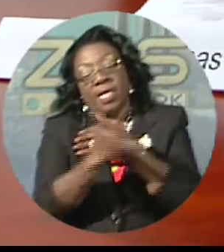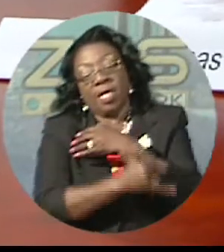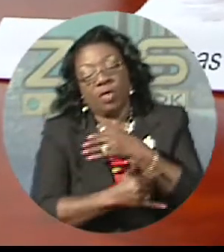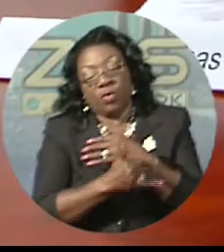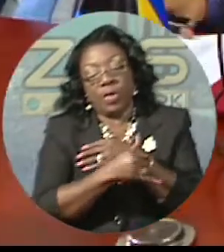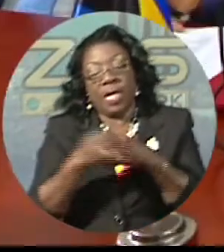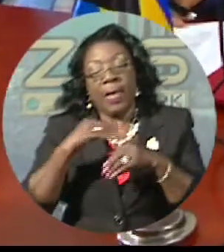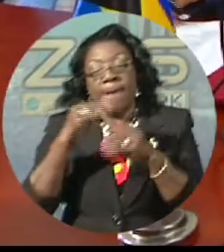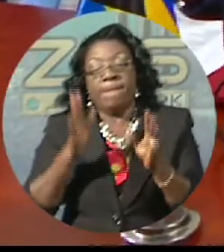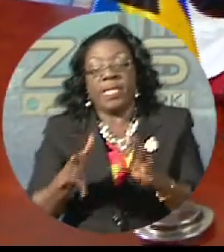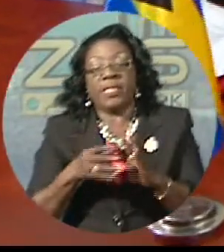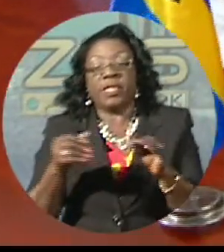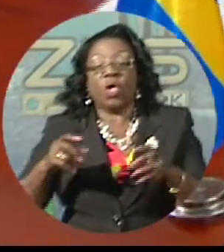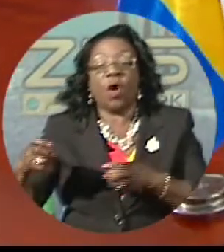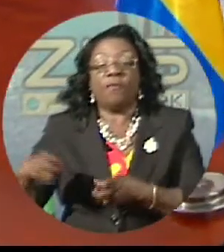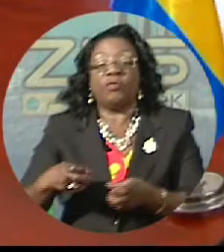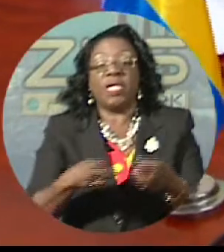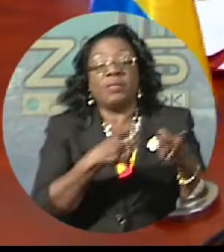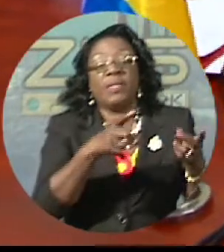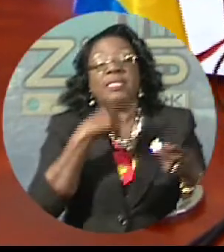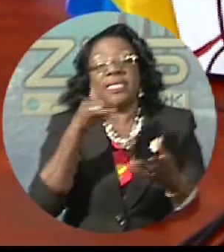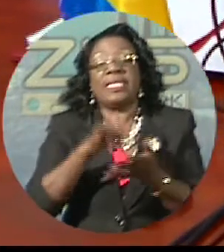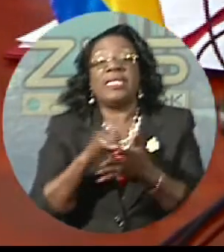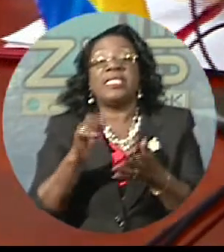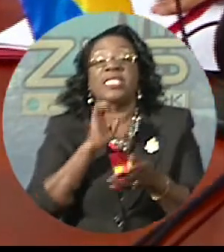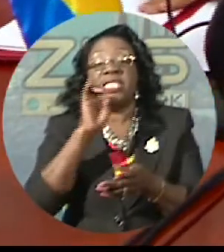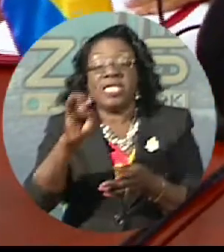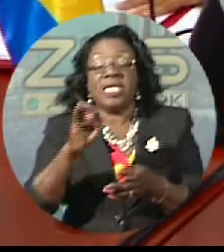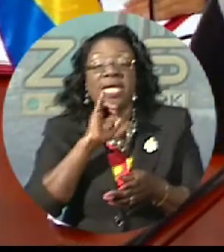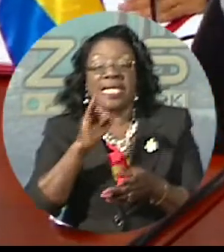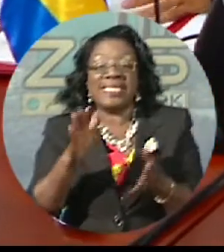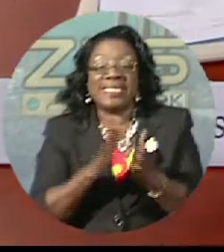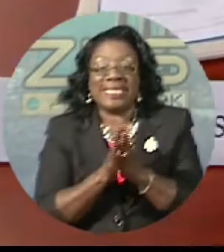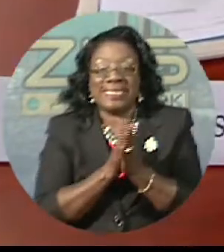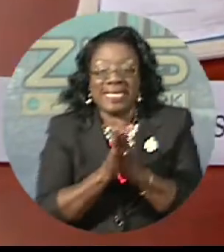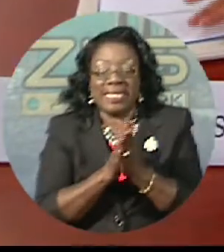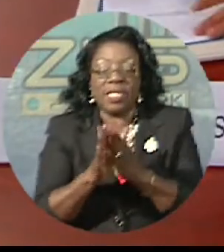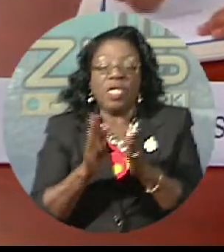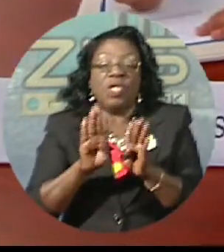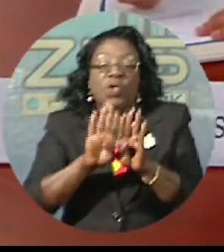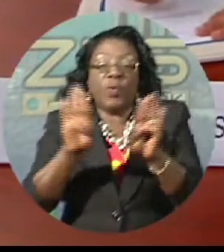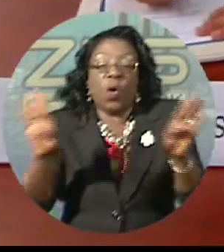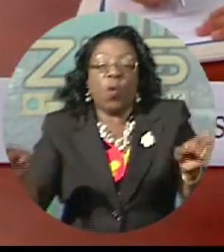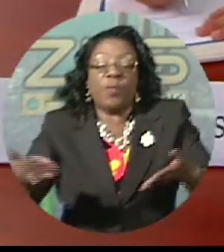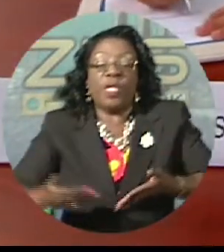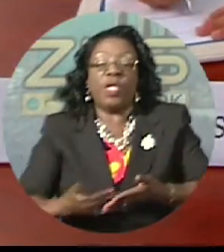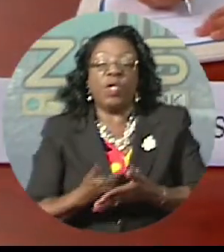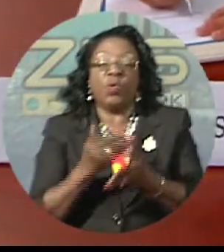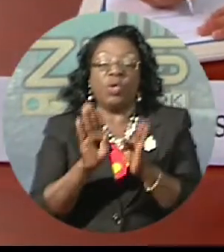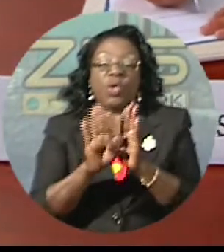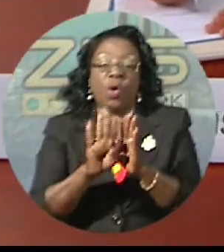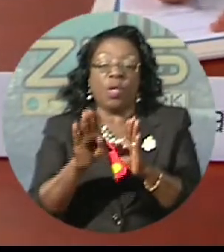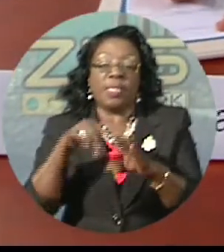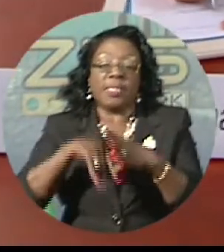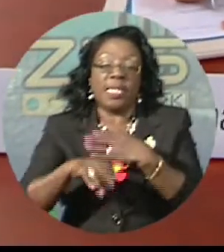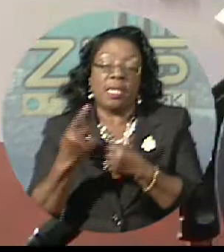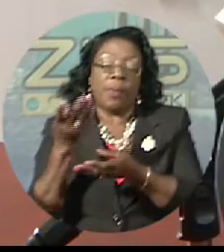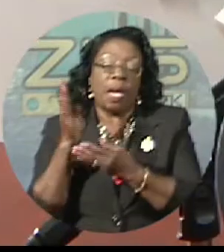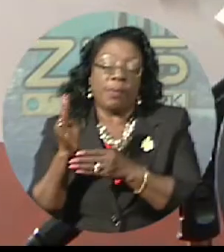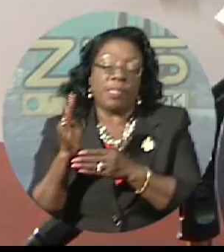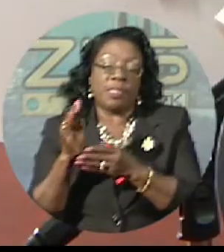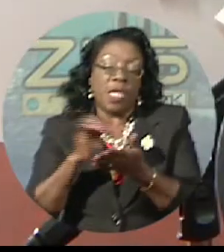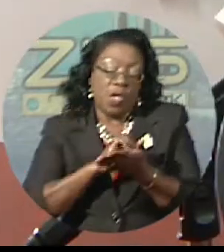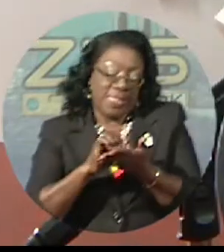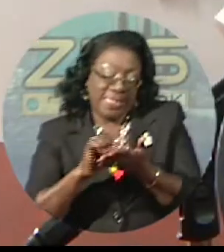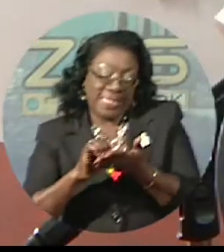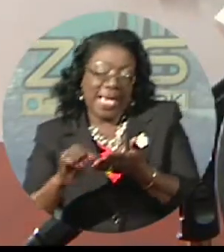Honorable Glenys Hannah-Martin, says she's excited to be opening up new doors for the Bahamas through the signing of air service agreements.